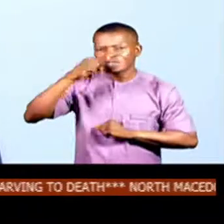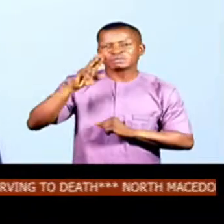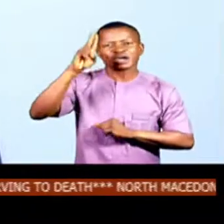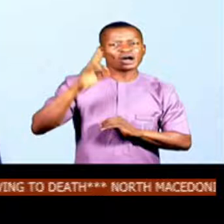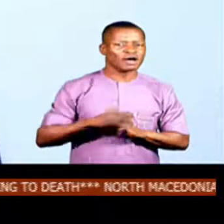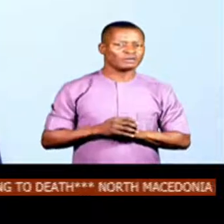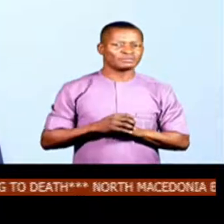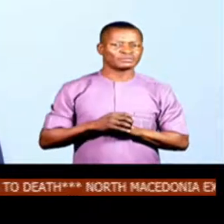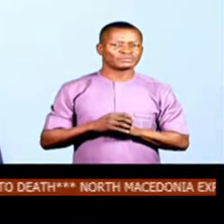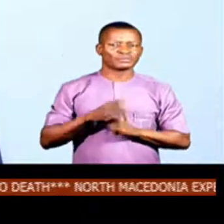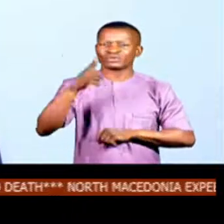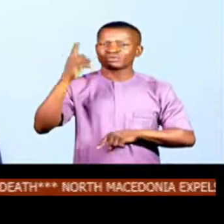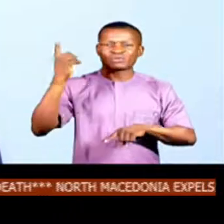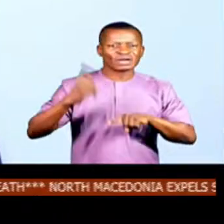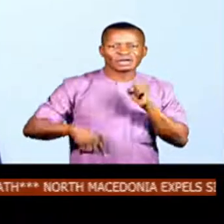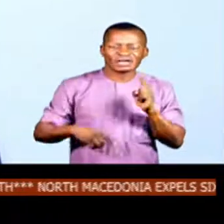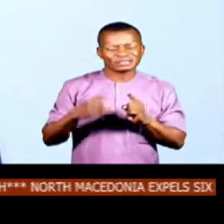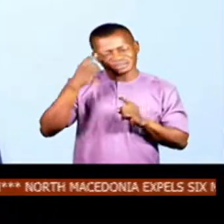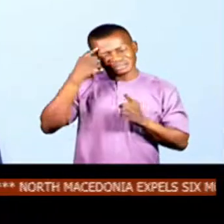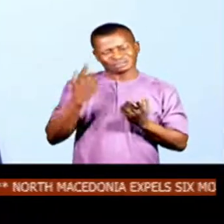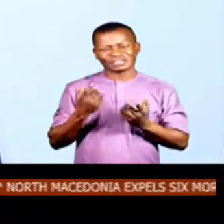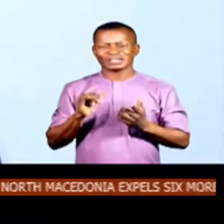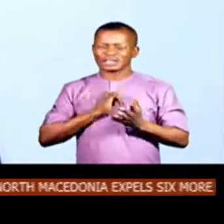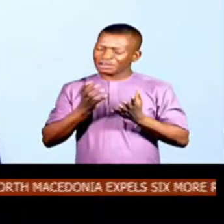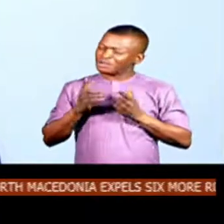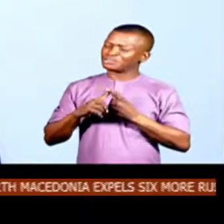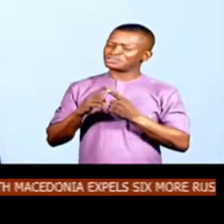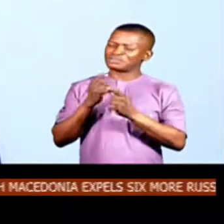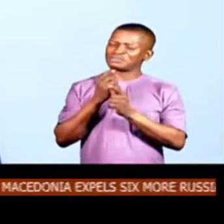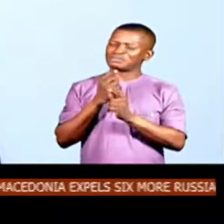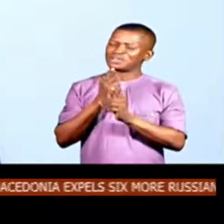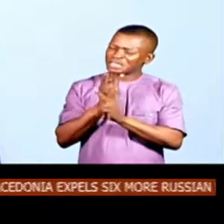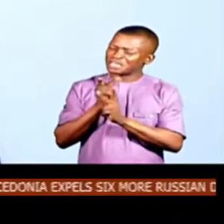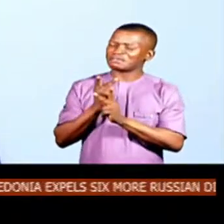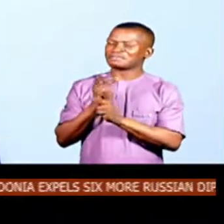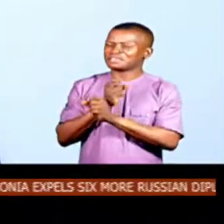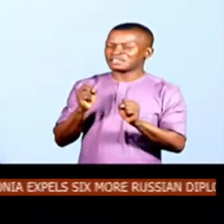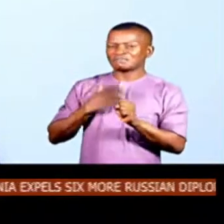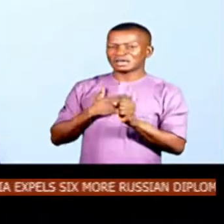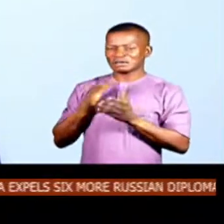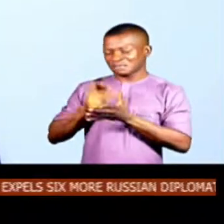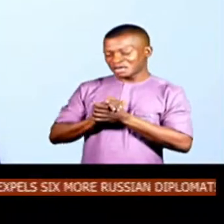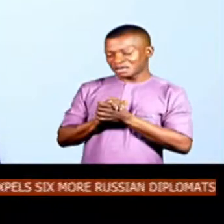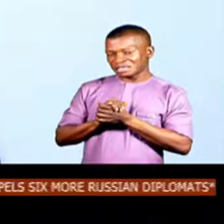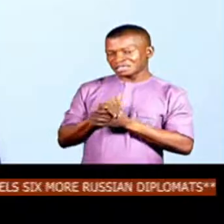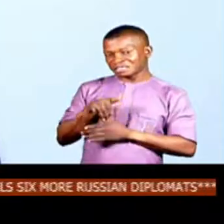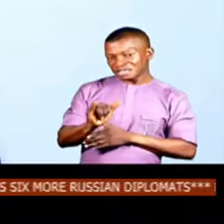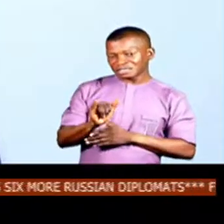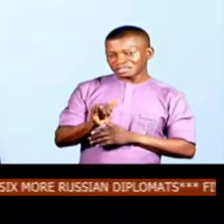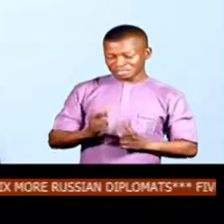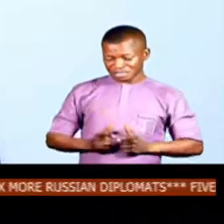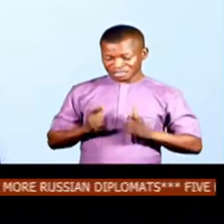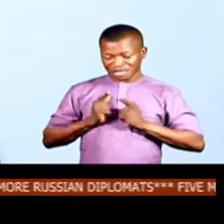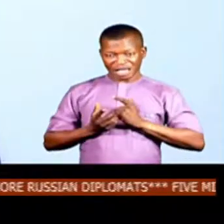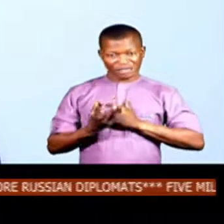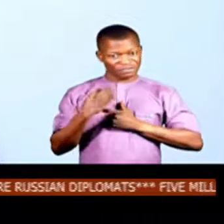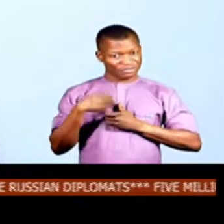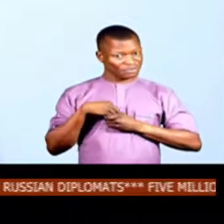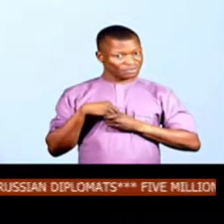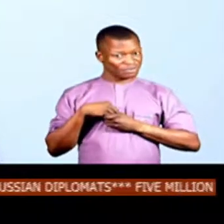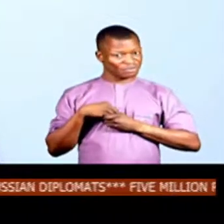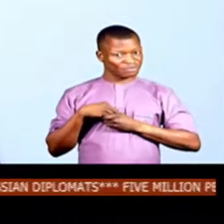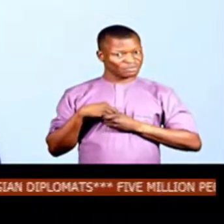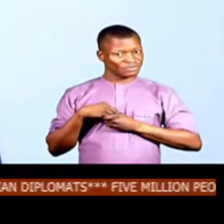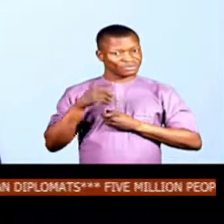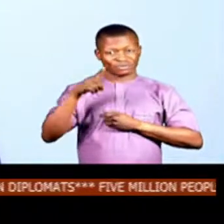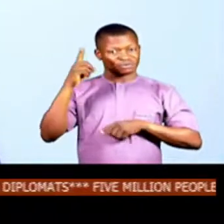out. You cannot, at the verge of saving your marriage and your life is being threatened. You cannot